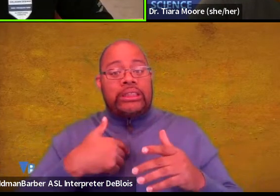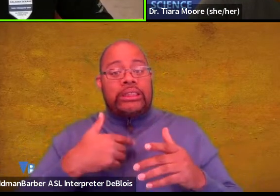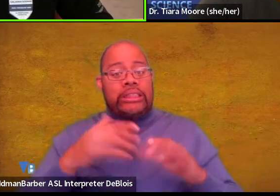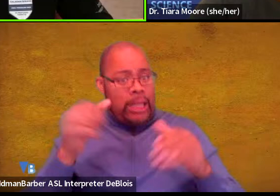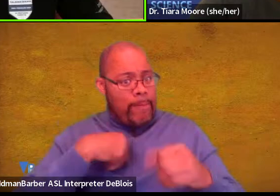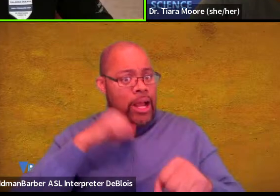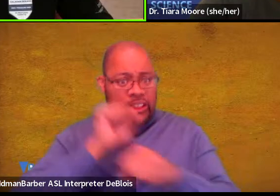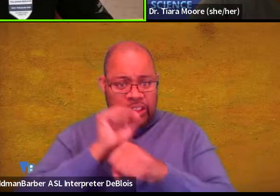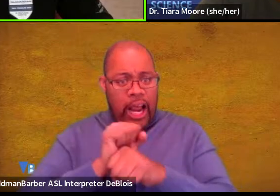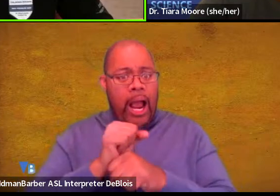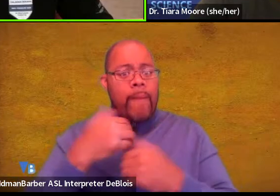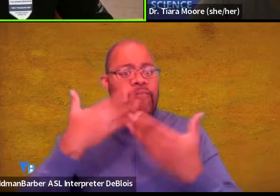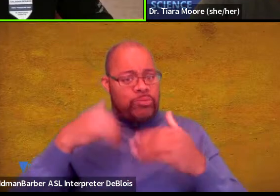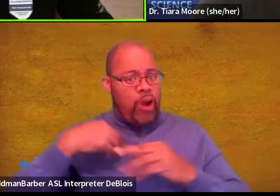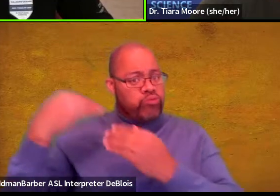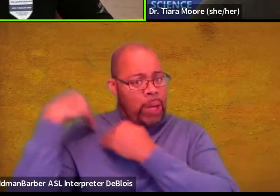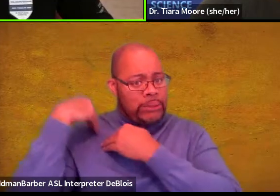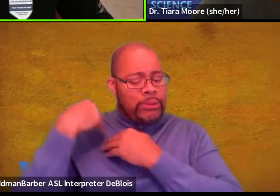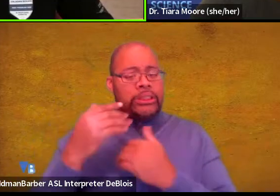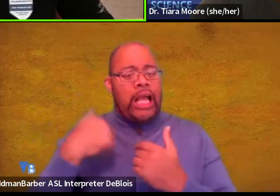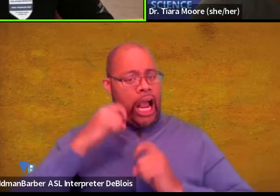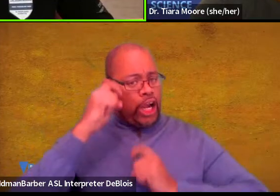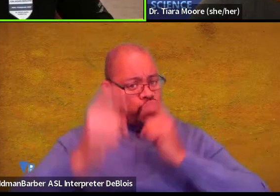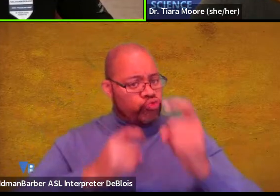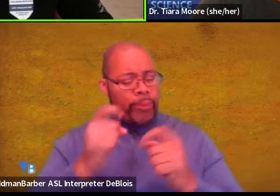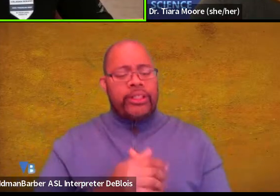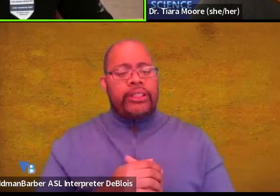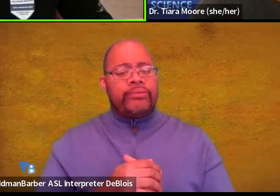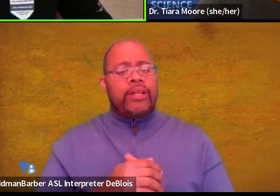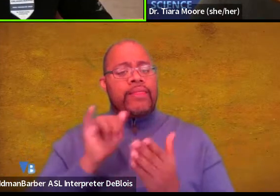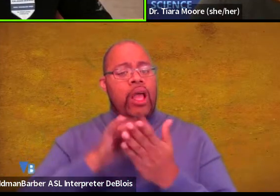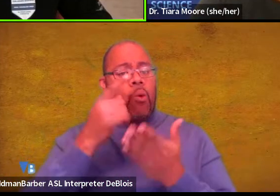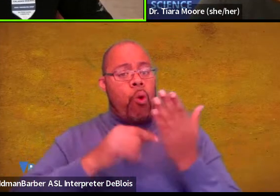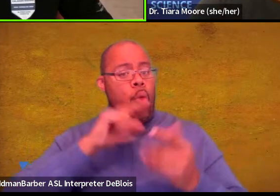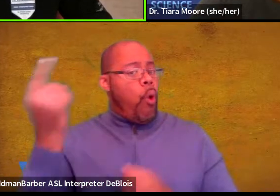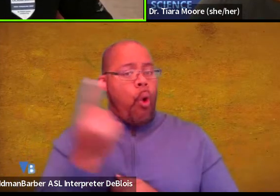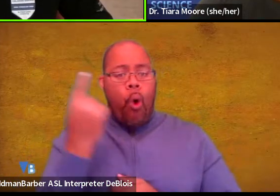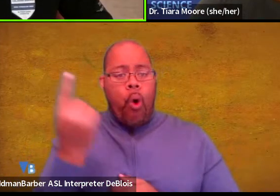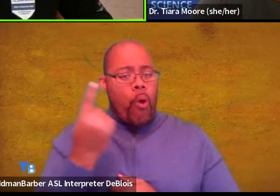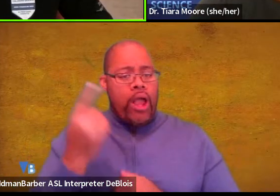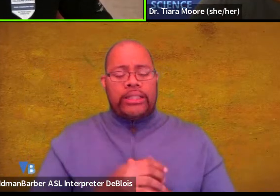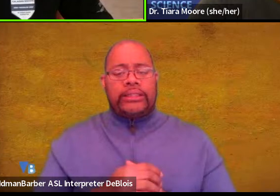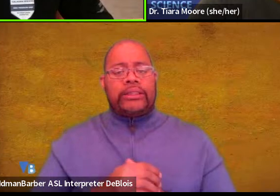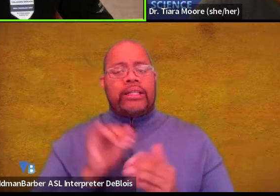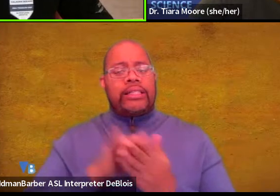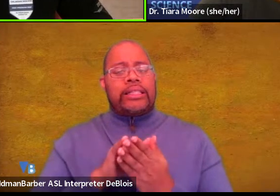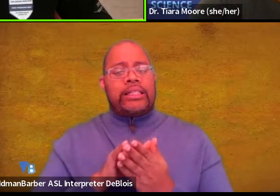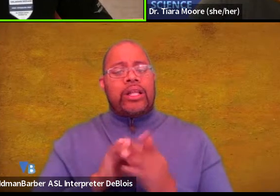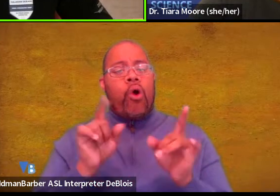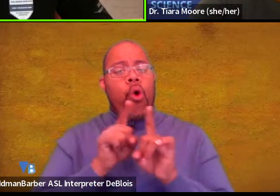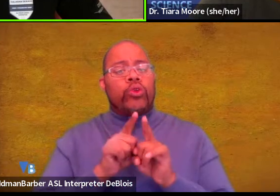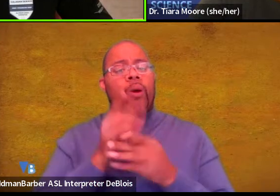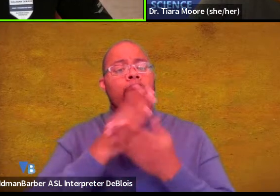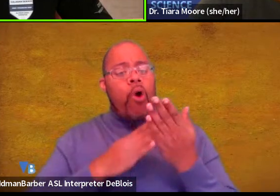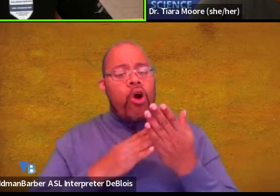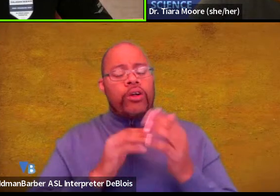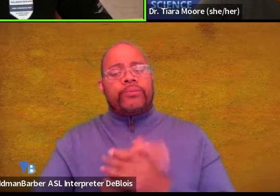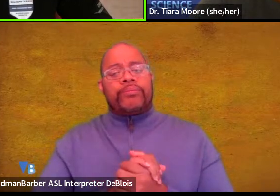I had done what I was supposed to do. I contributed, which is what we always, that's also a part of